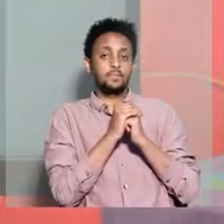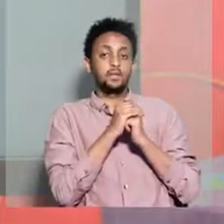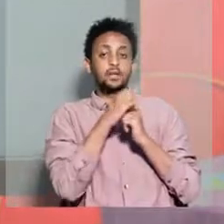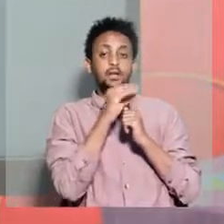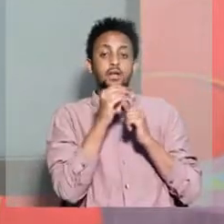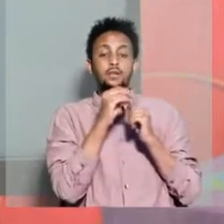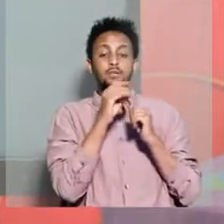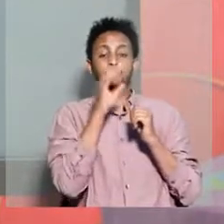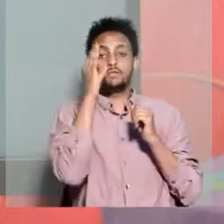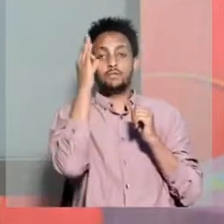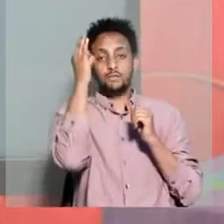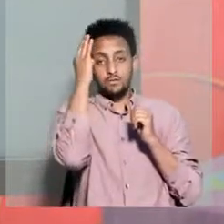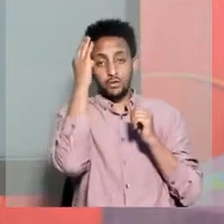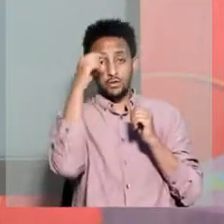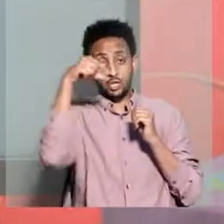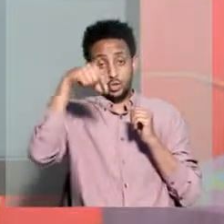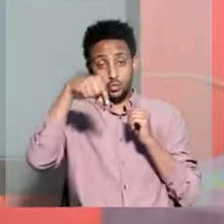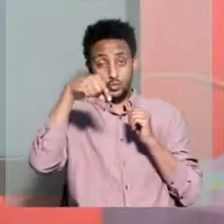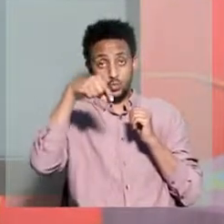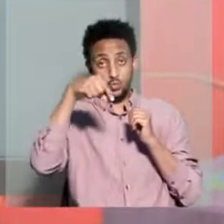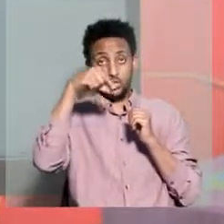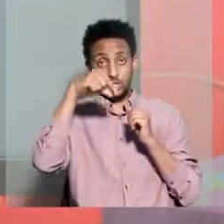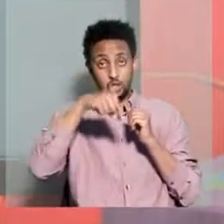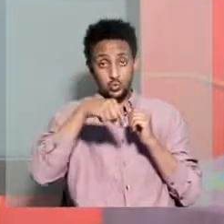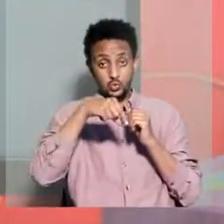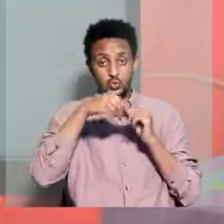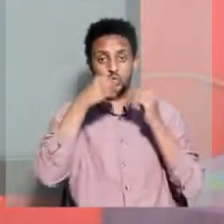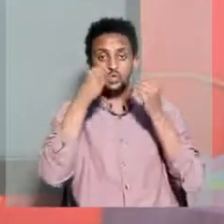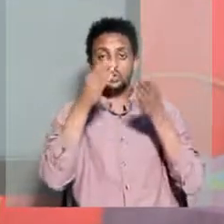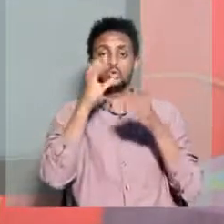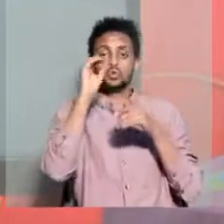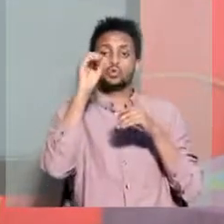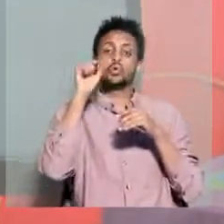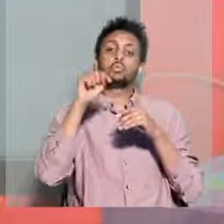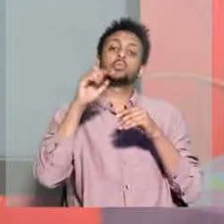And the flow rate is given to be